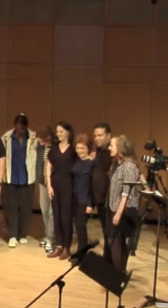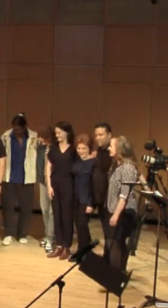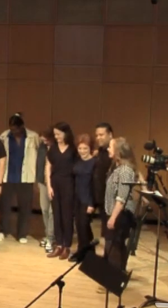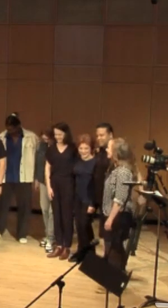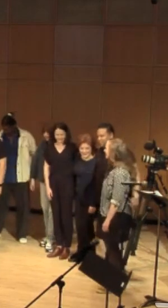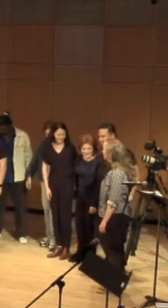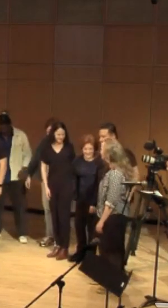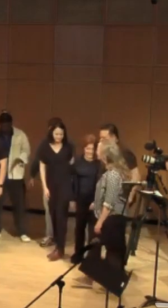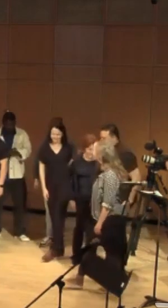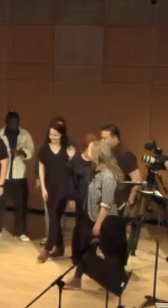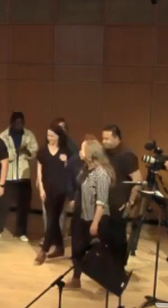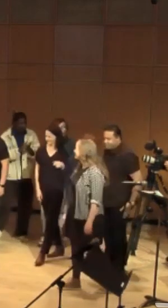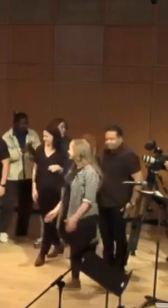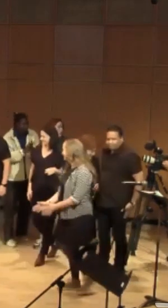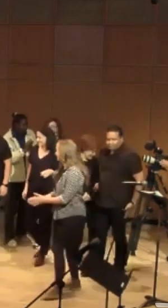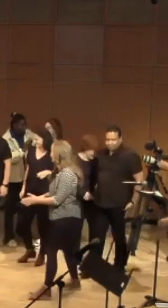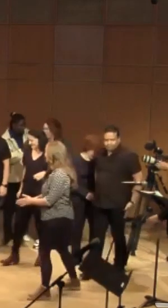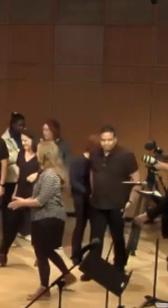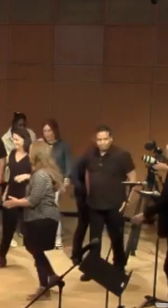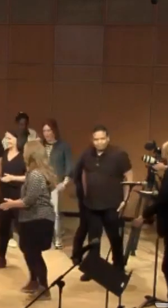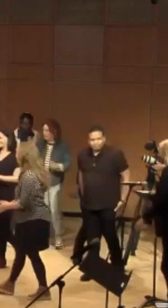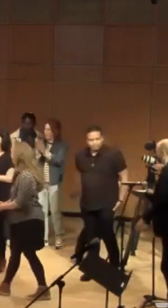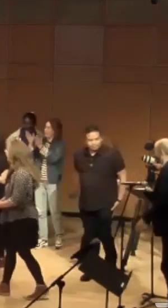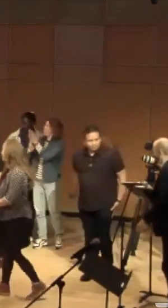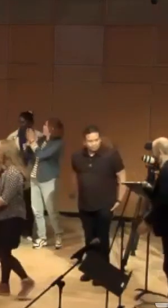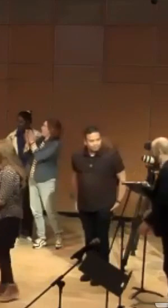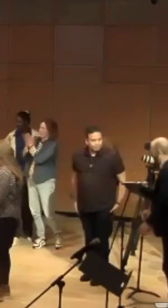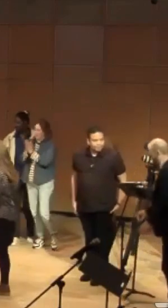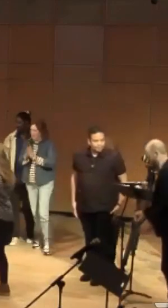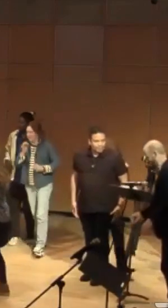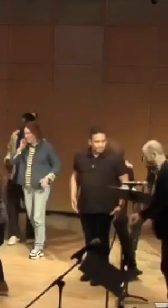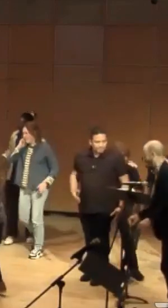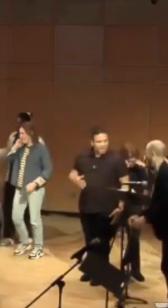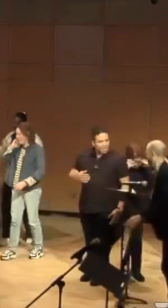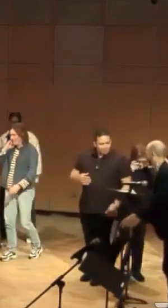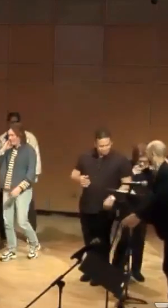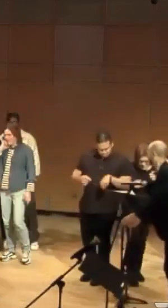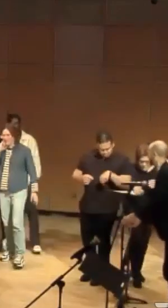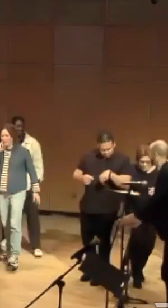thank you all right like it hasn't been